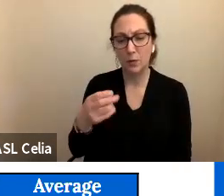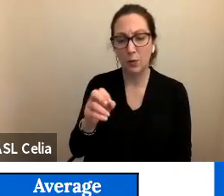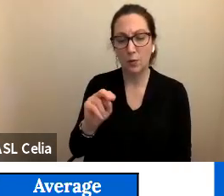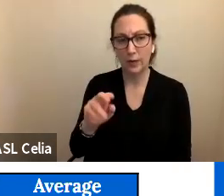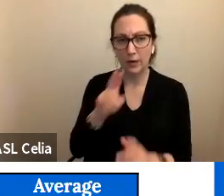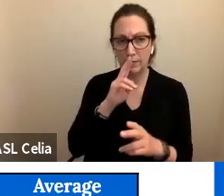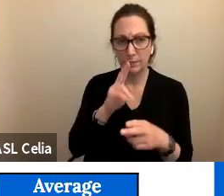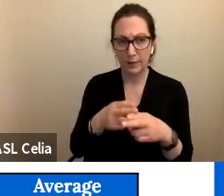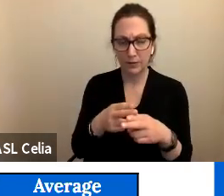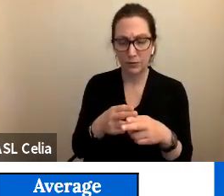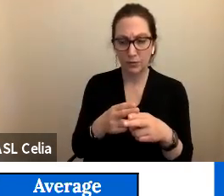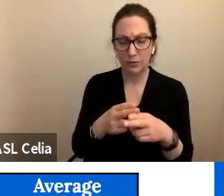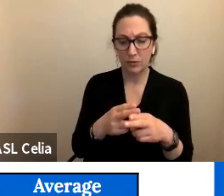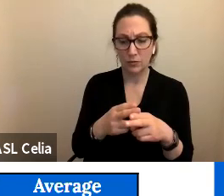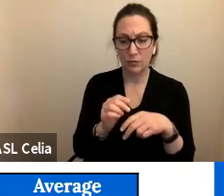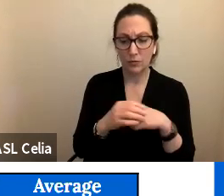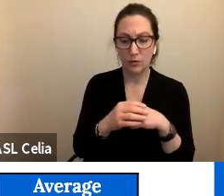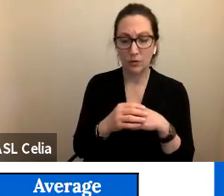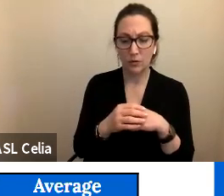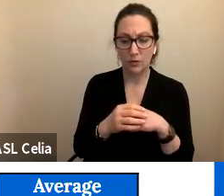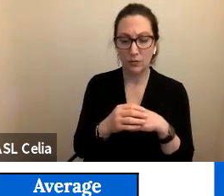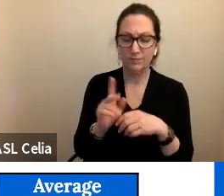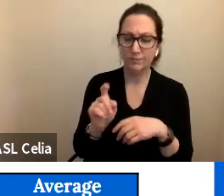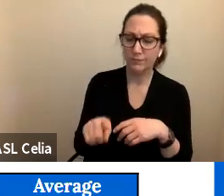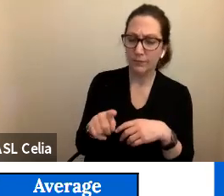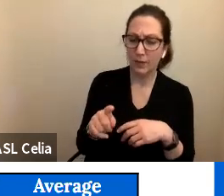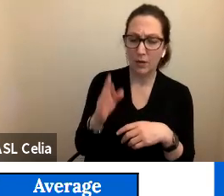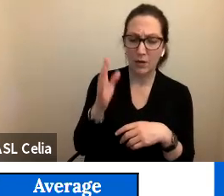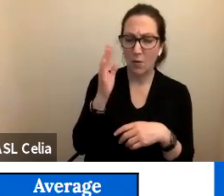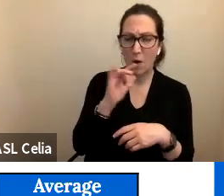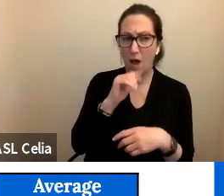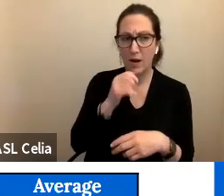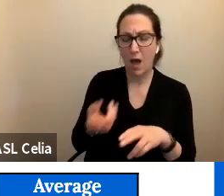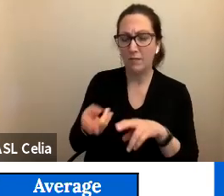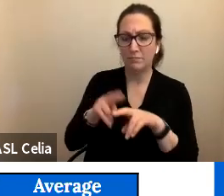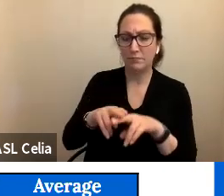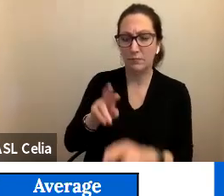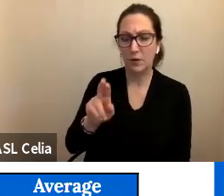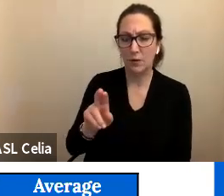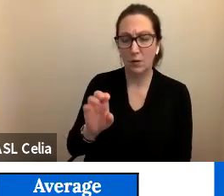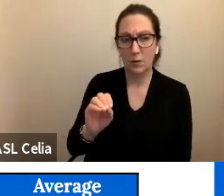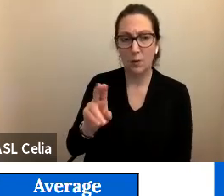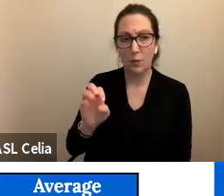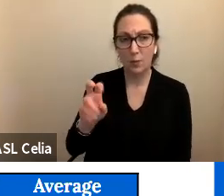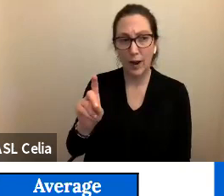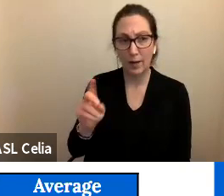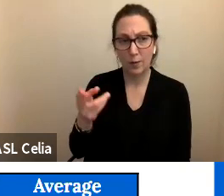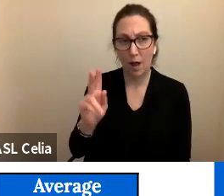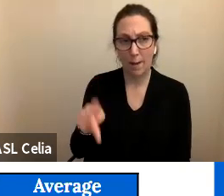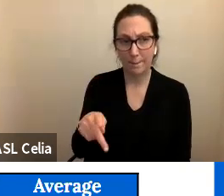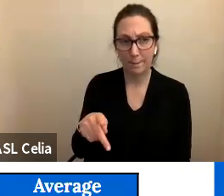Do we know why was the decision made not to round off where it had been